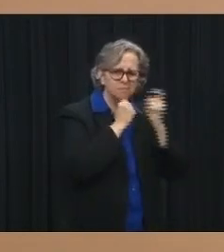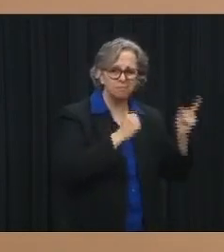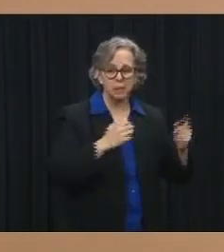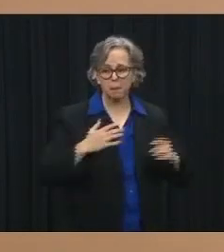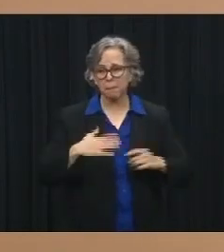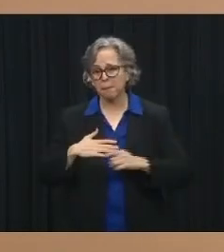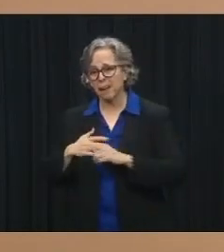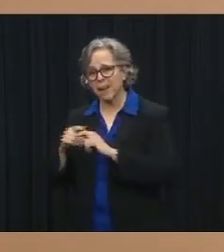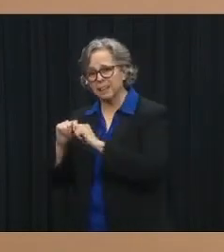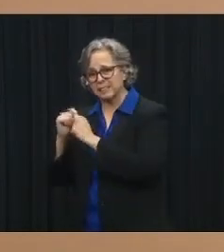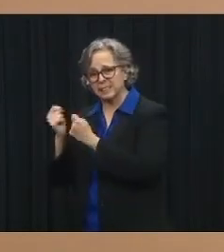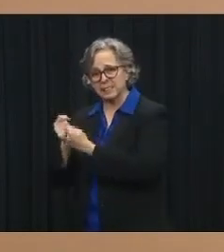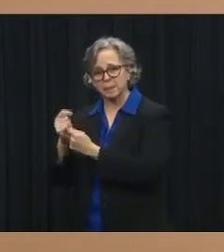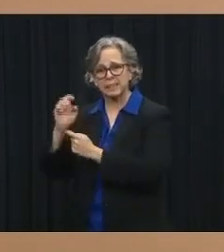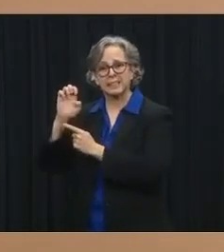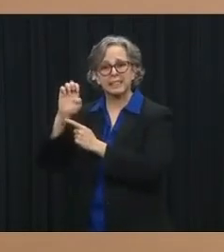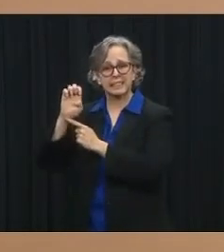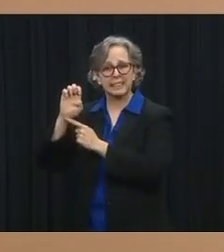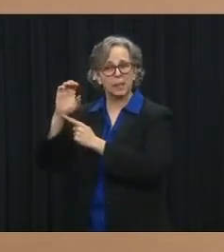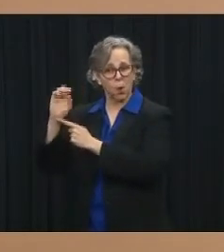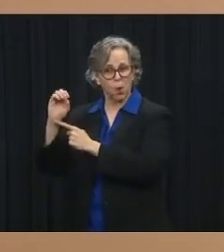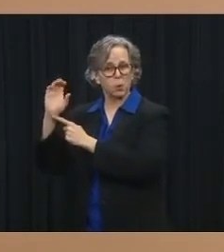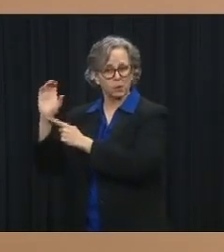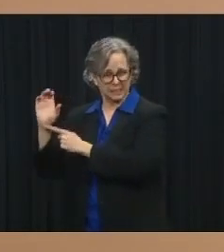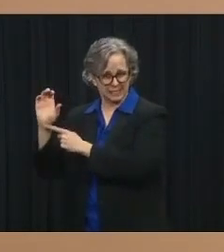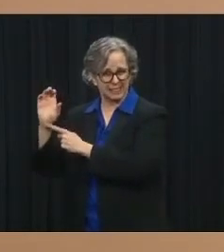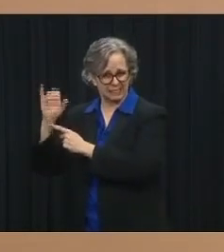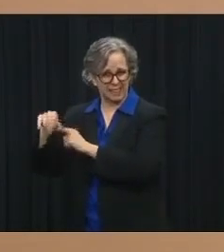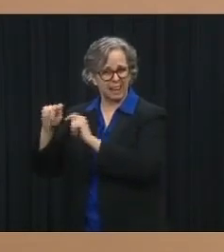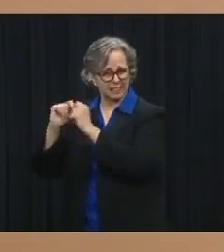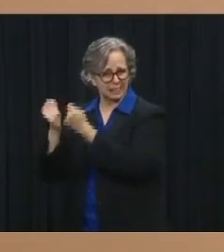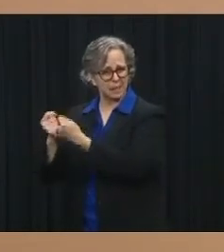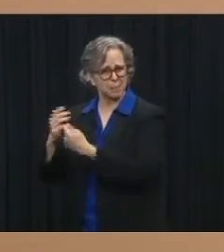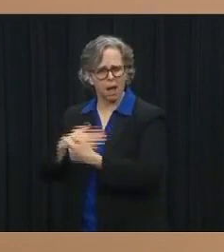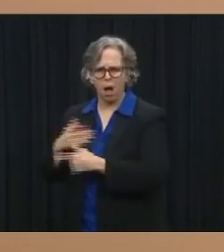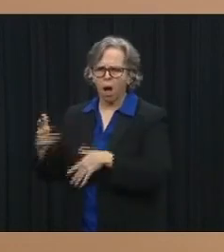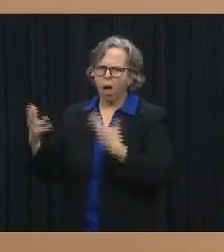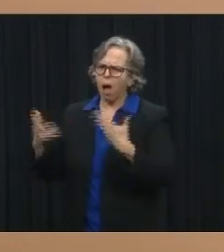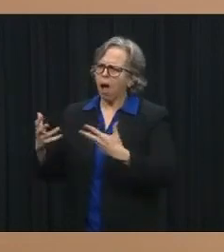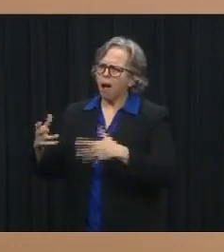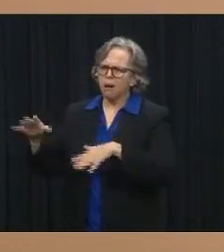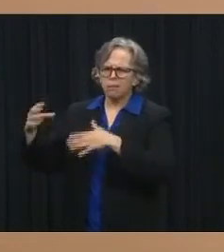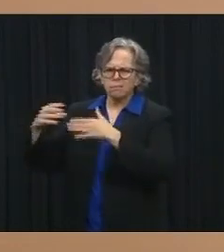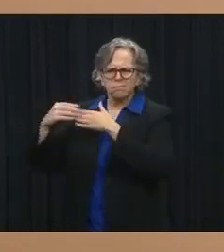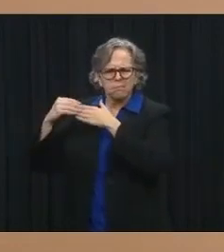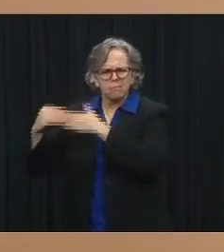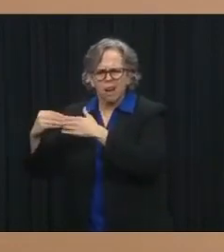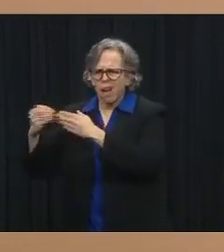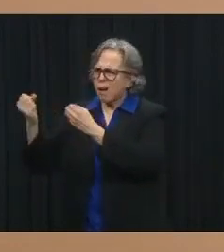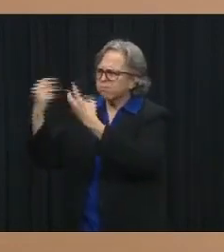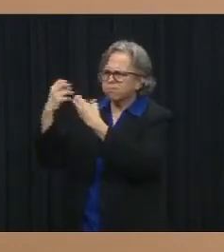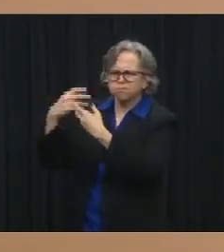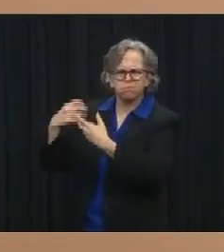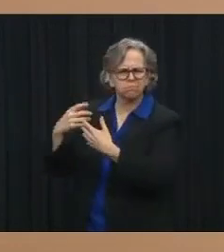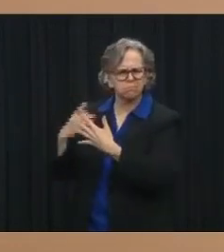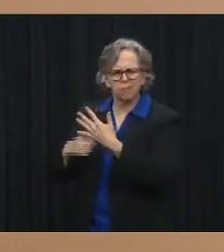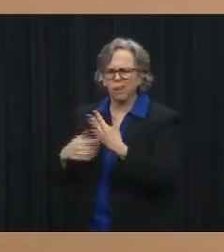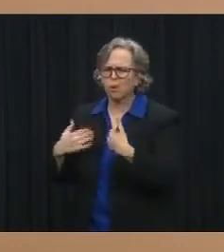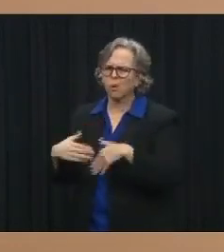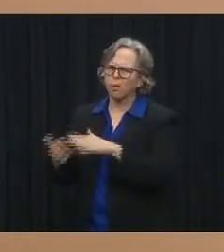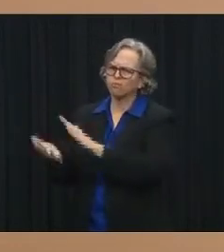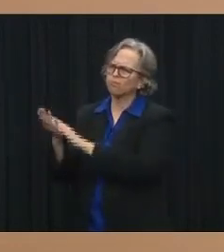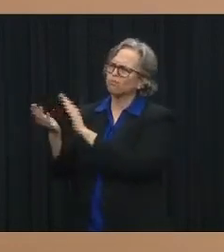they need guidance through the decisions they're making. So I just want to acknowledge that. I want to say something to our